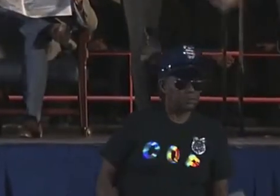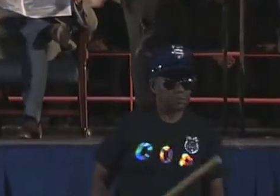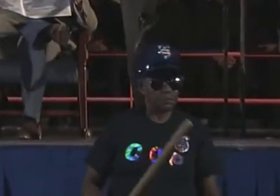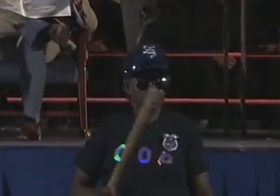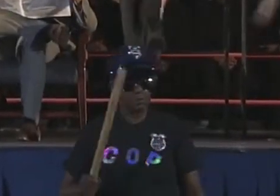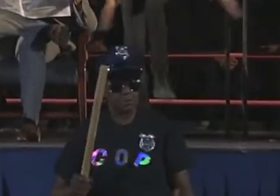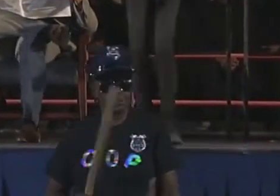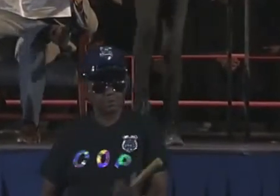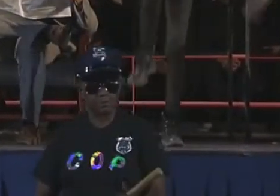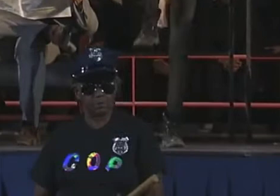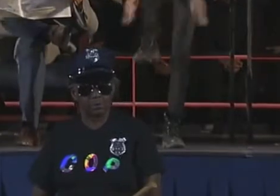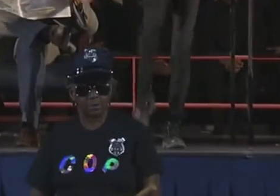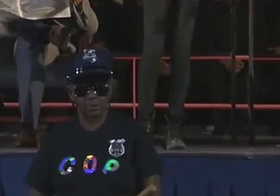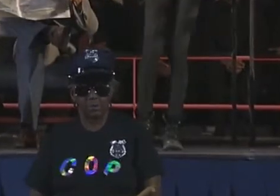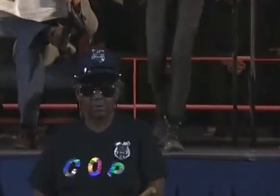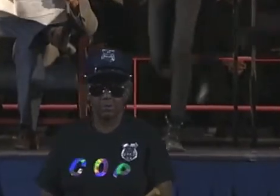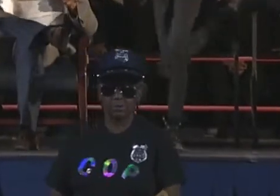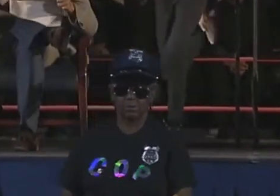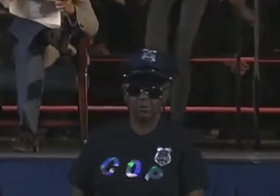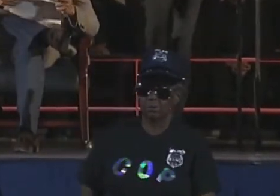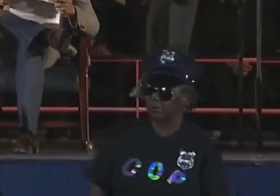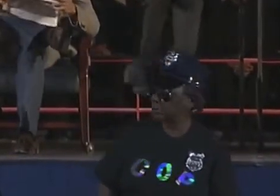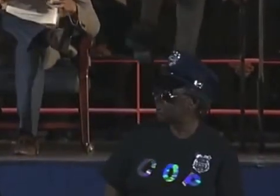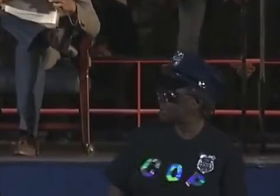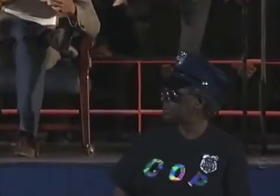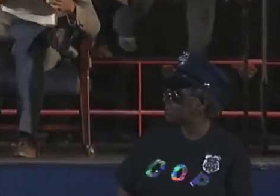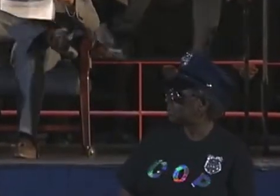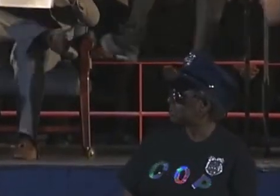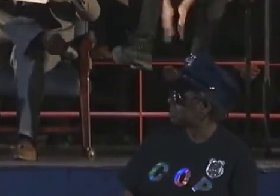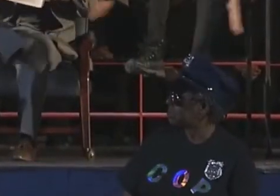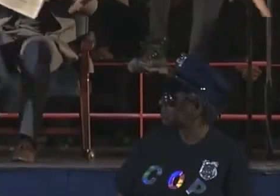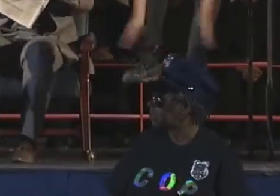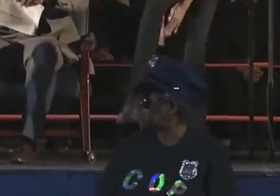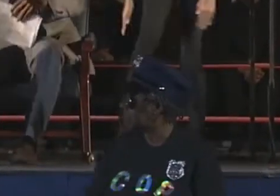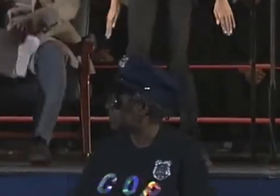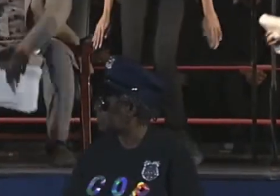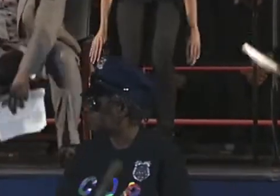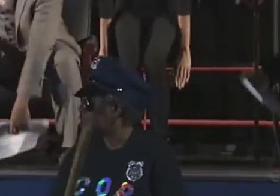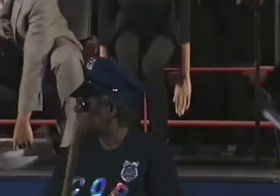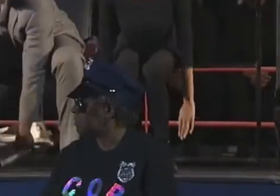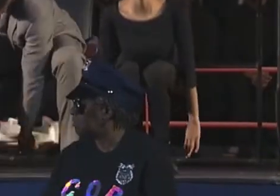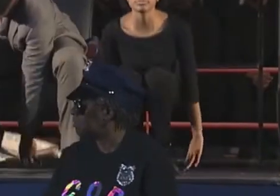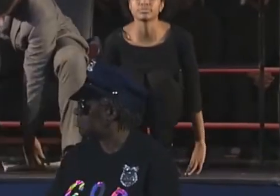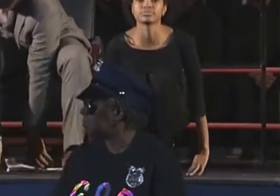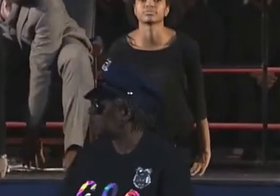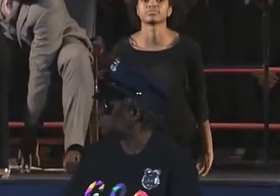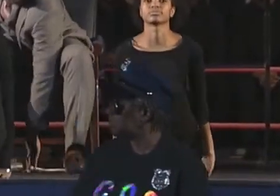Pharaohs to let my people go. Let my people go.